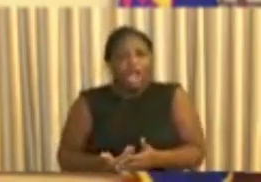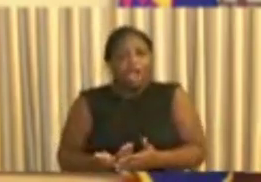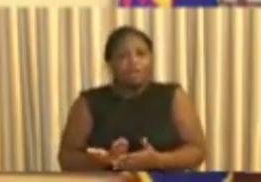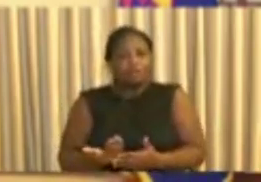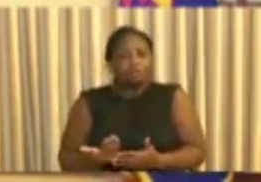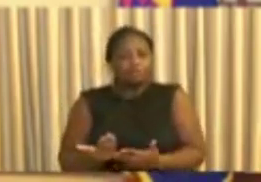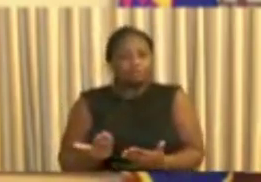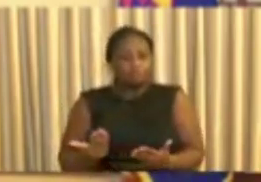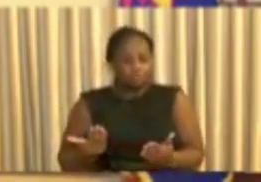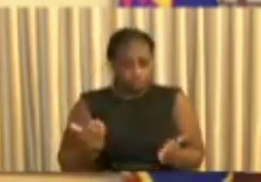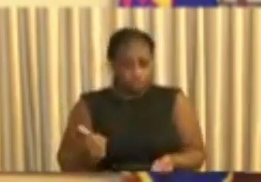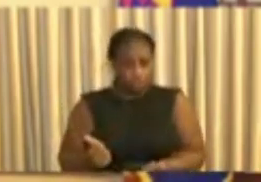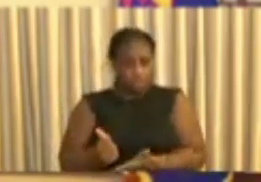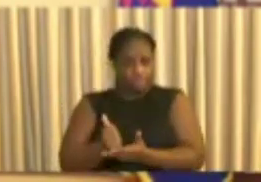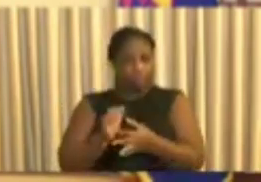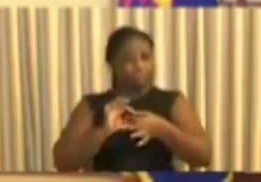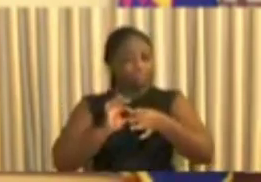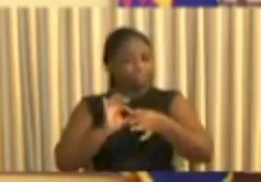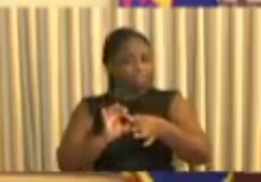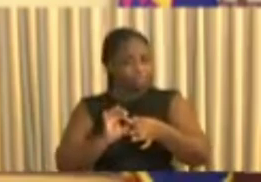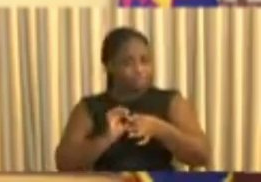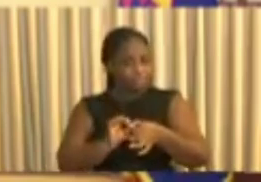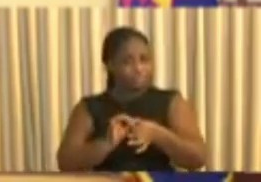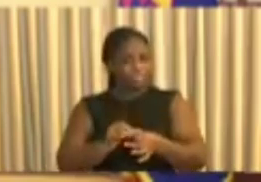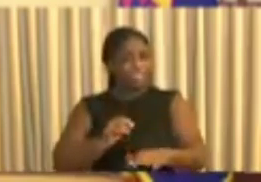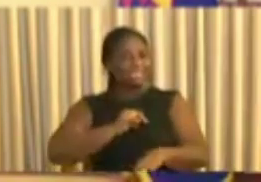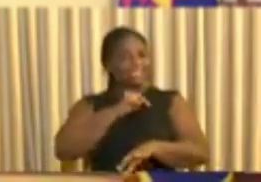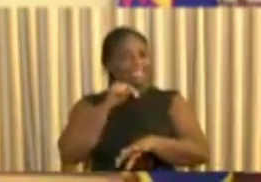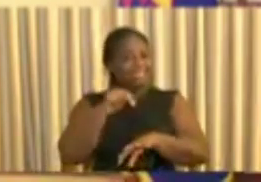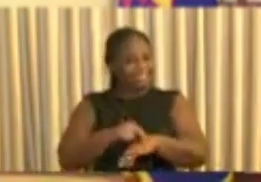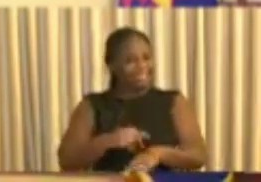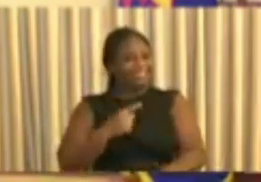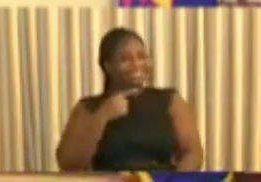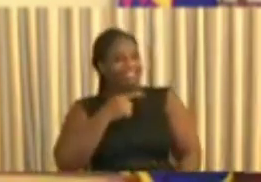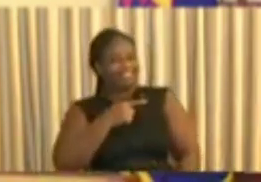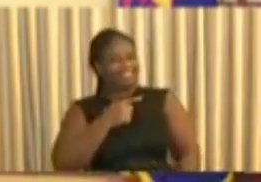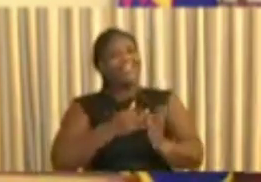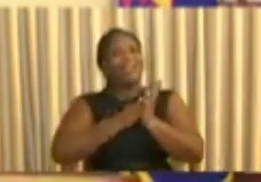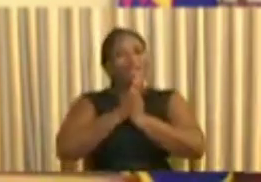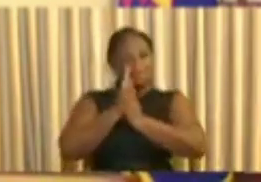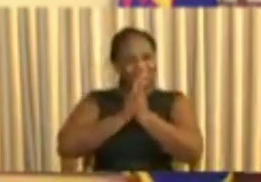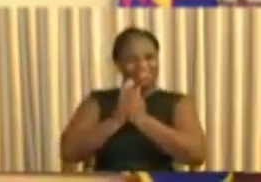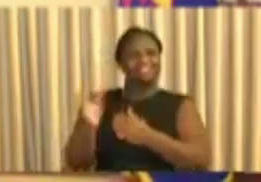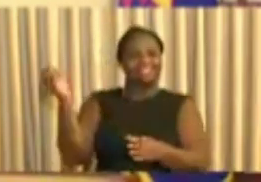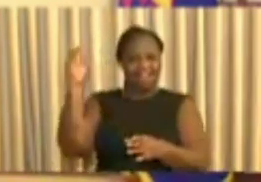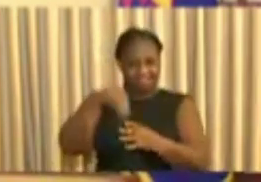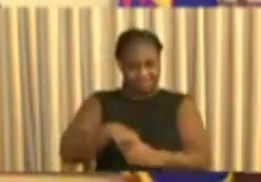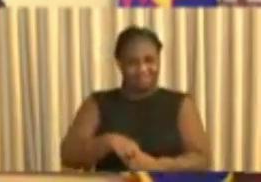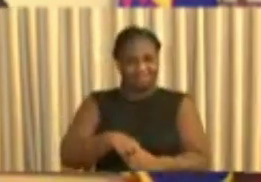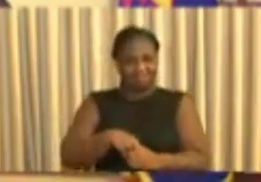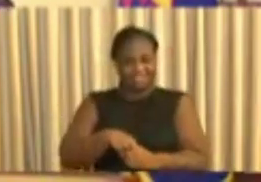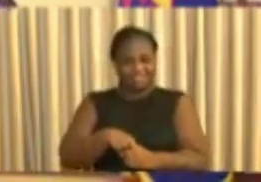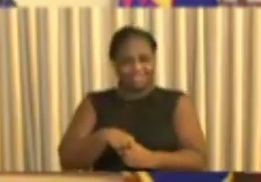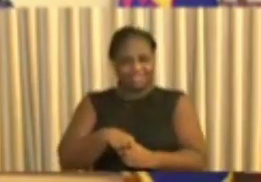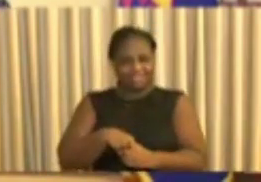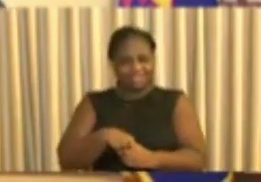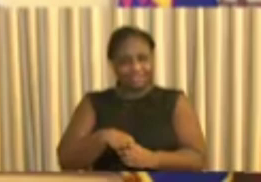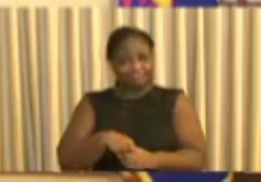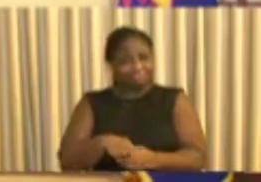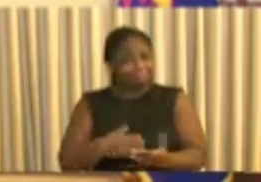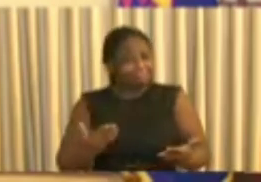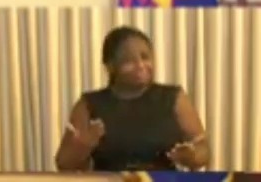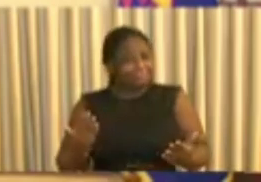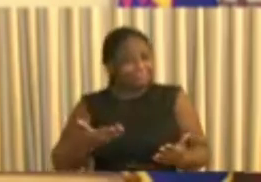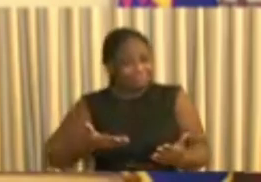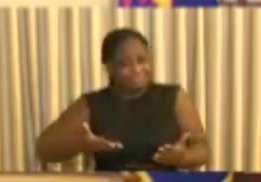the realization of this partnership. The nation and I appreciate their involvement. So